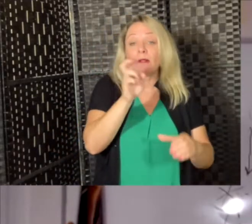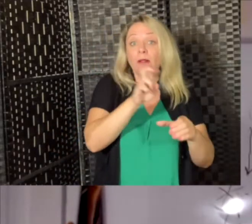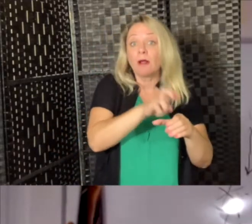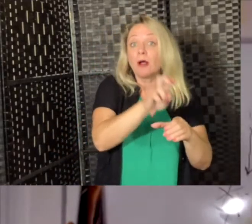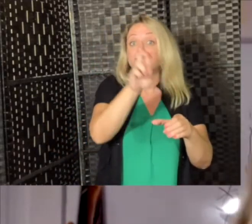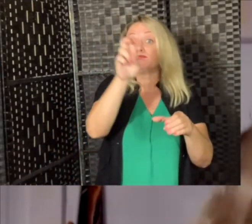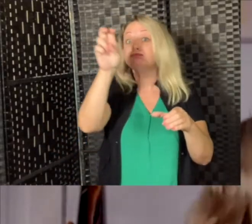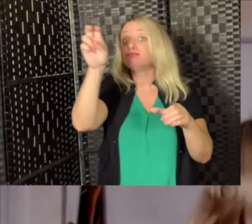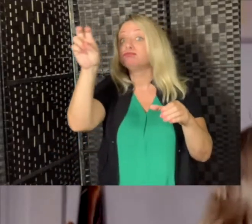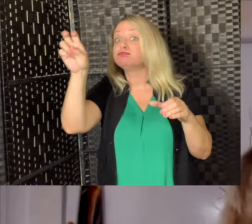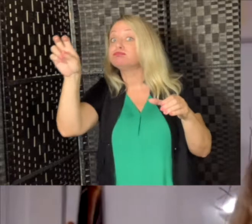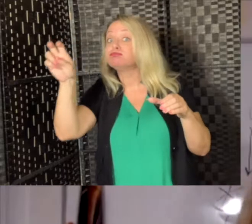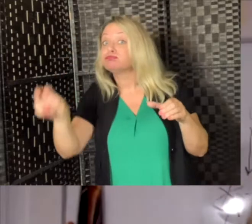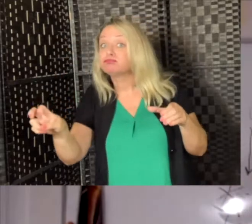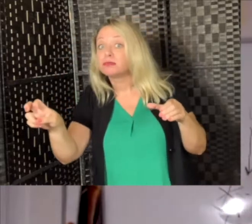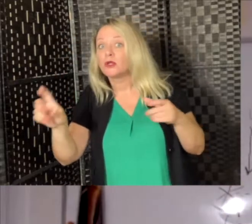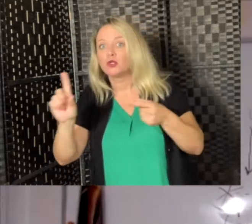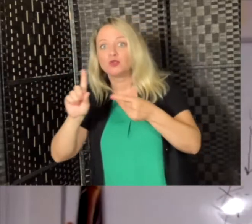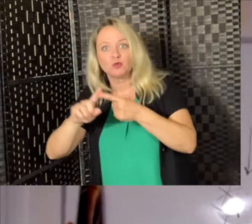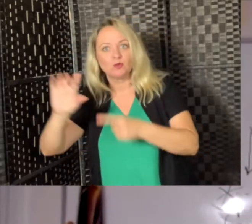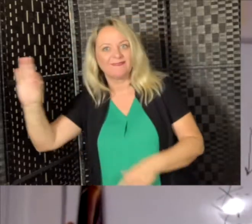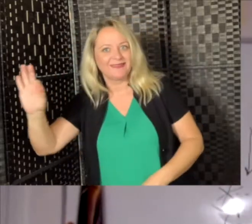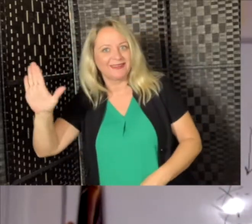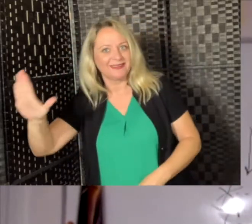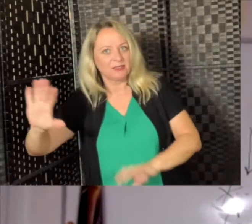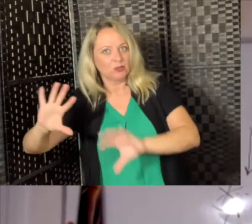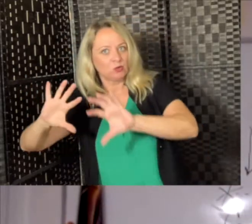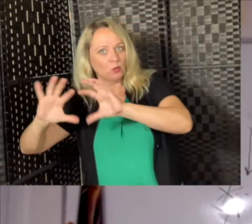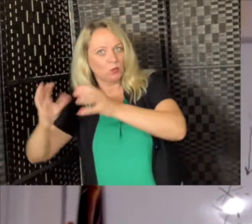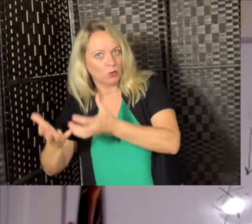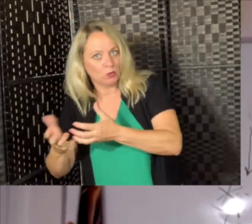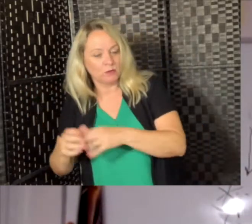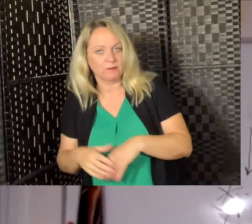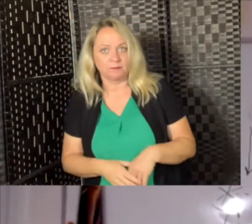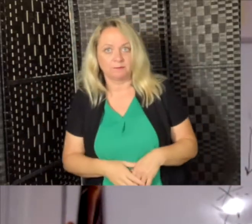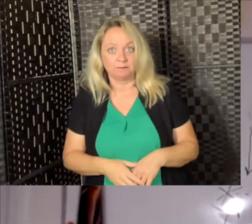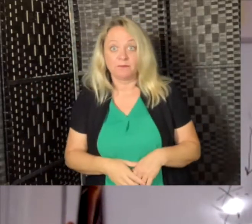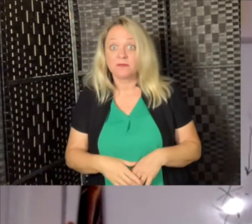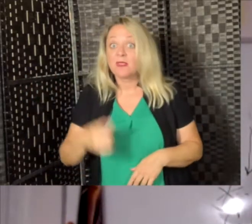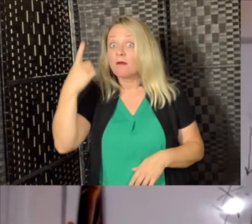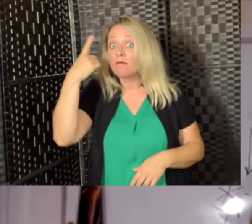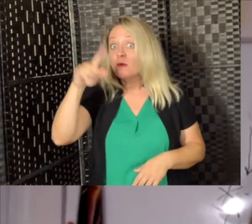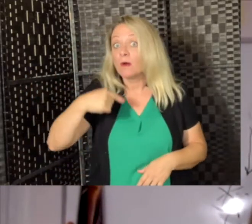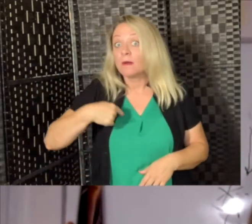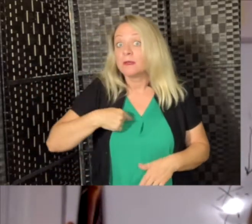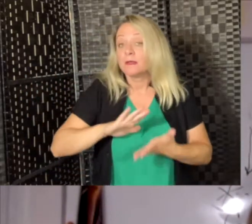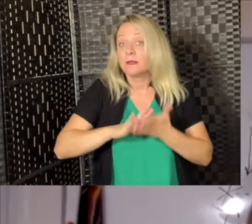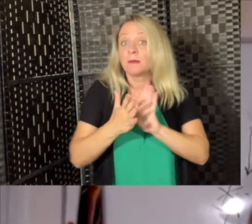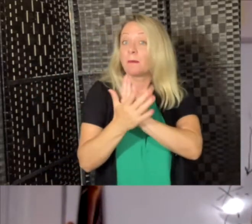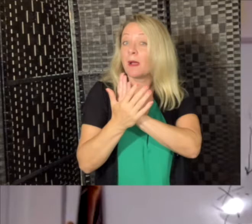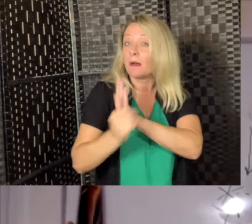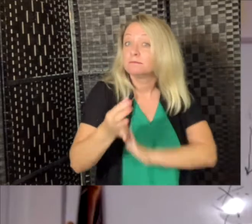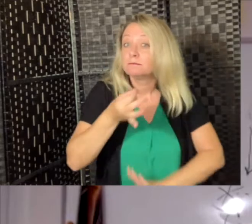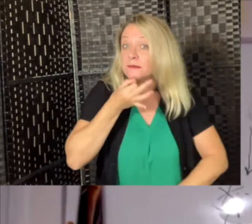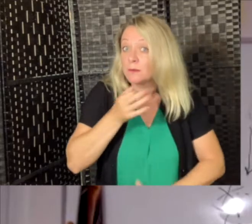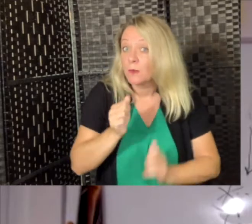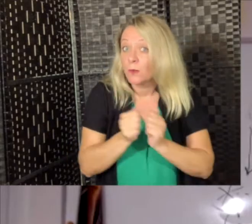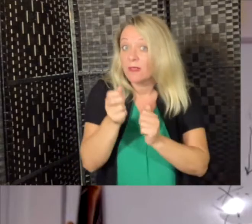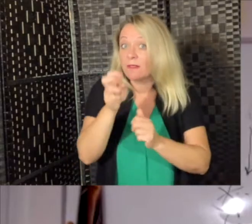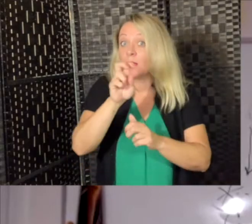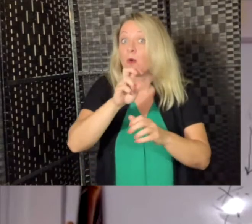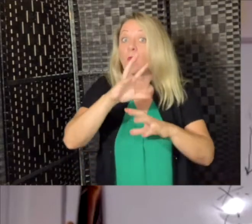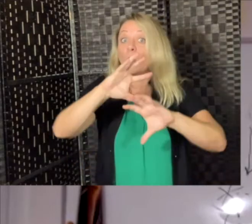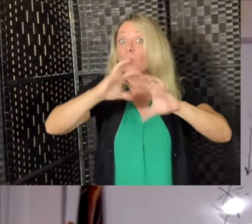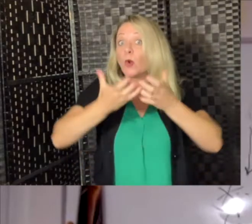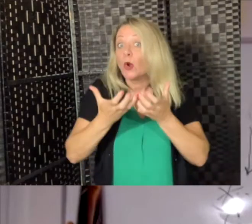space means that we set aside our world, we take our world and put it over here, and we say we're going to